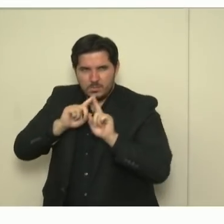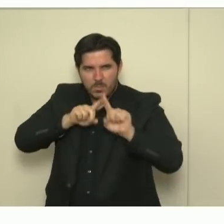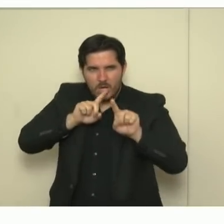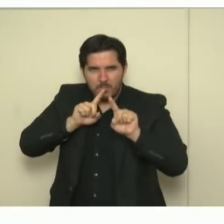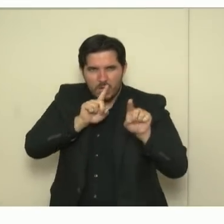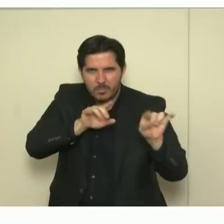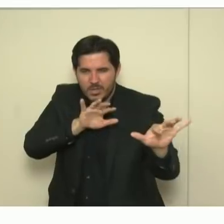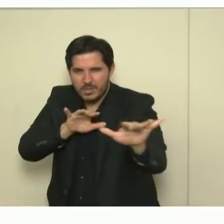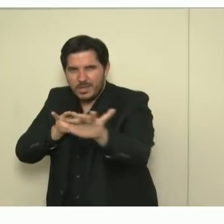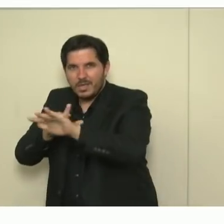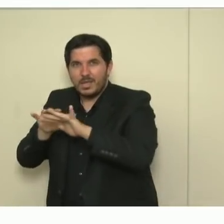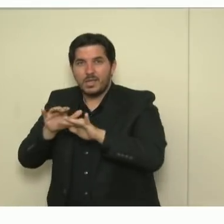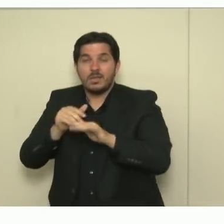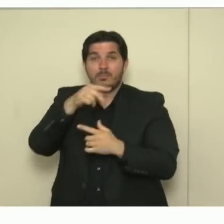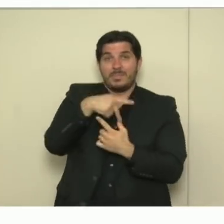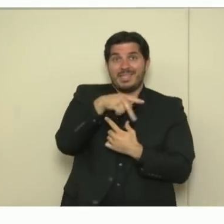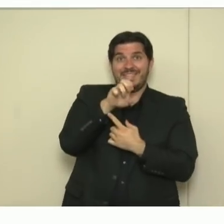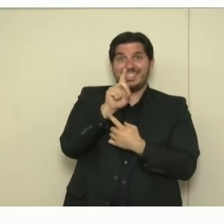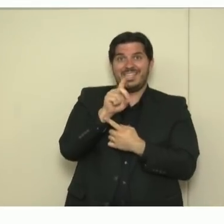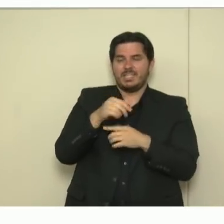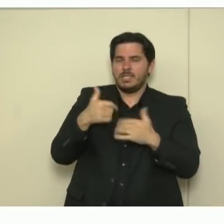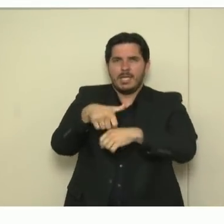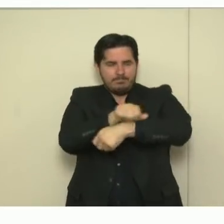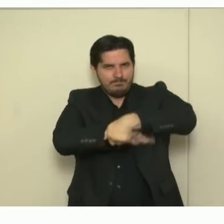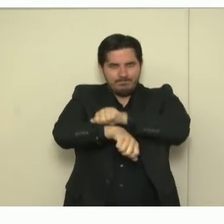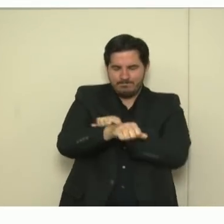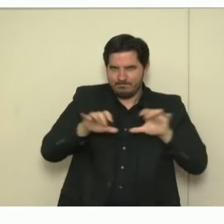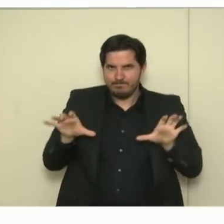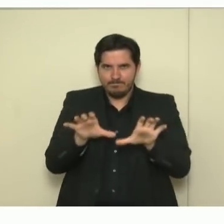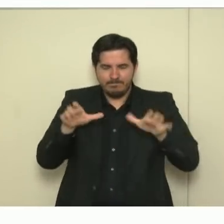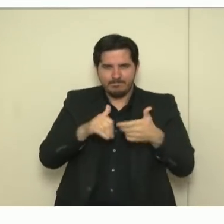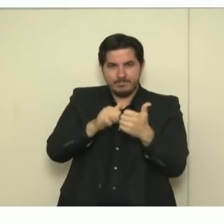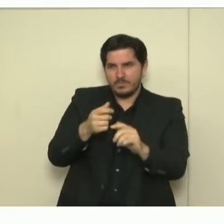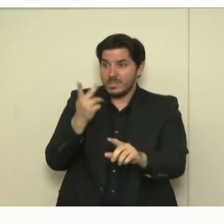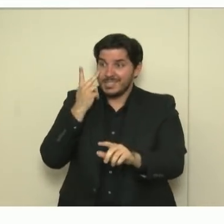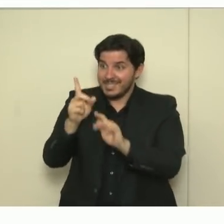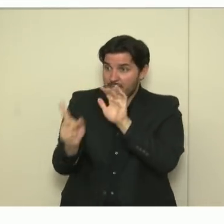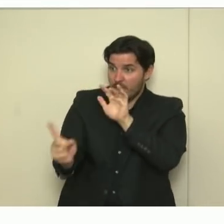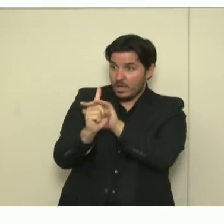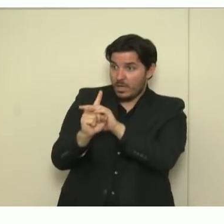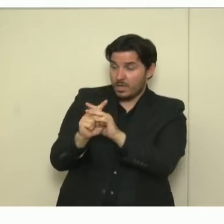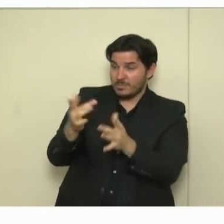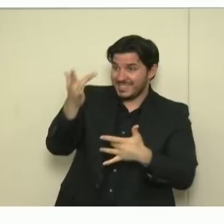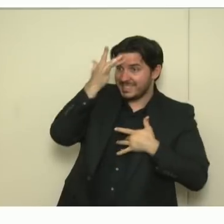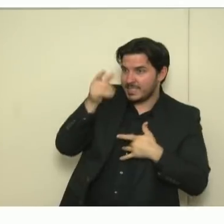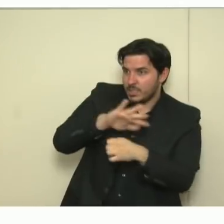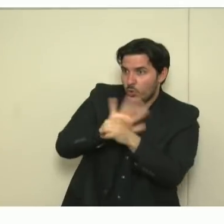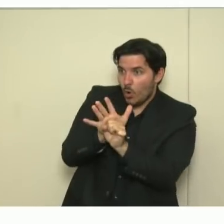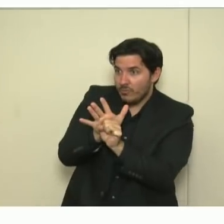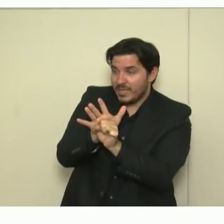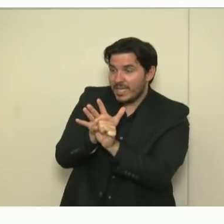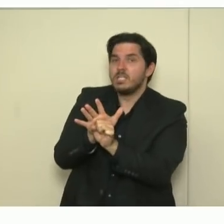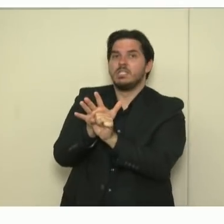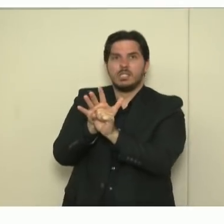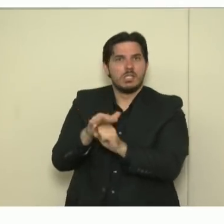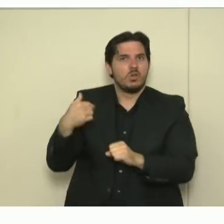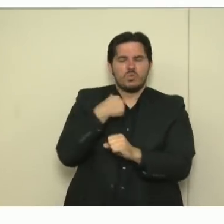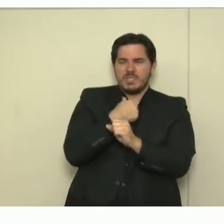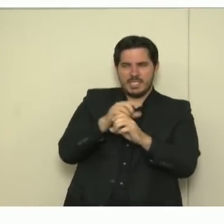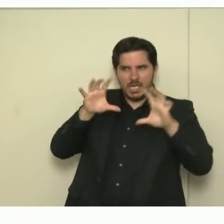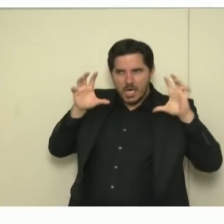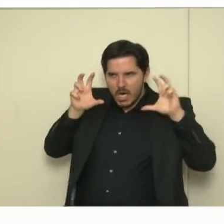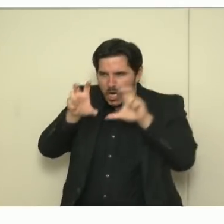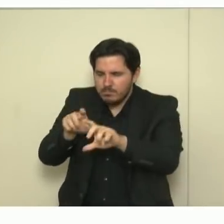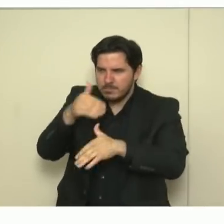very active role to make sure that whenever a case appears in a school, that we're working within 4 hours with that school